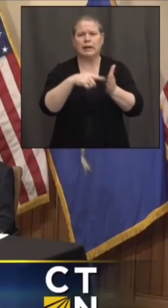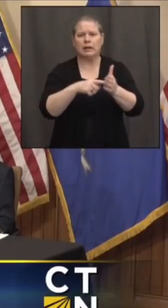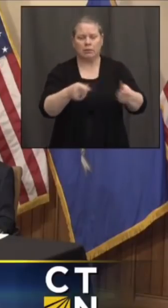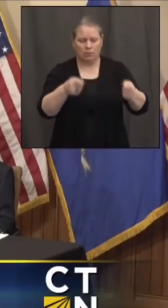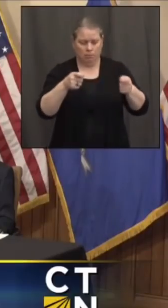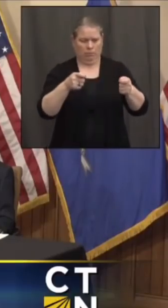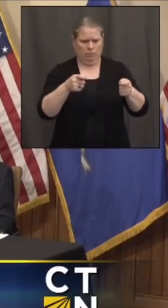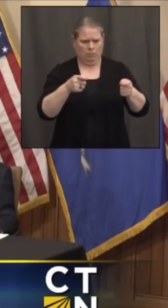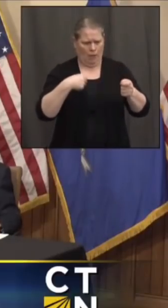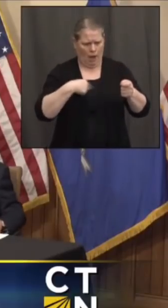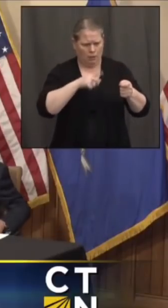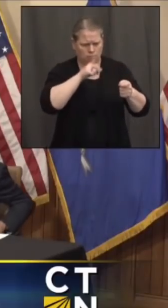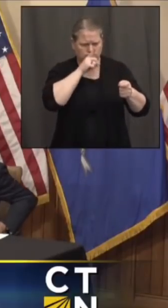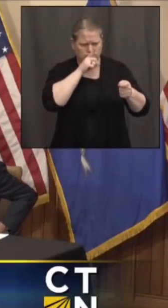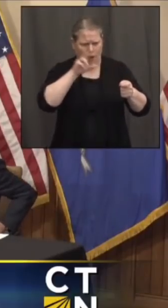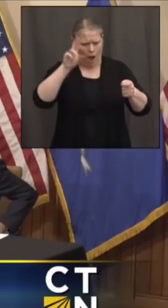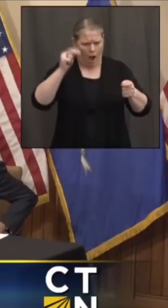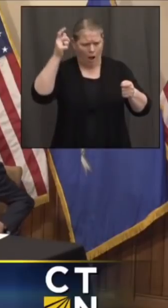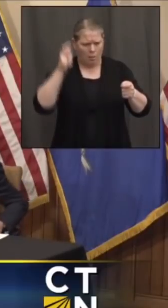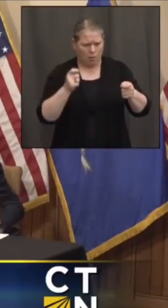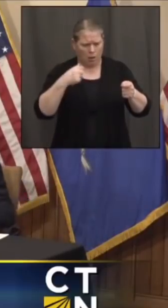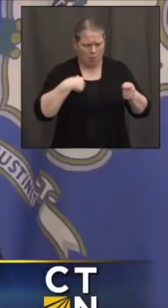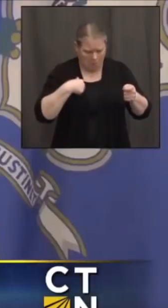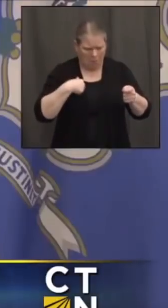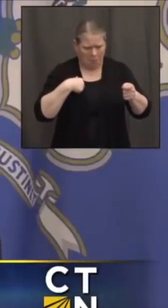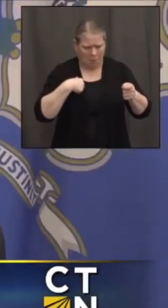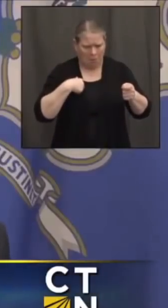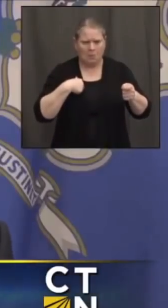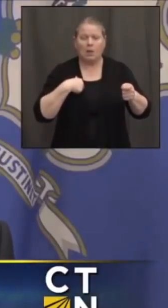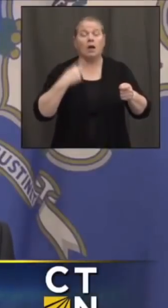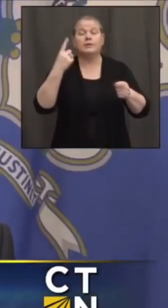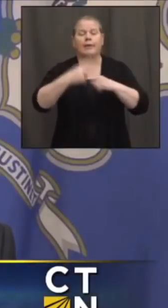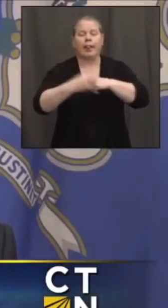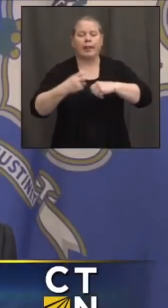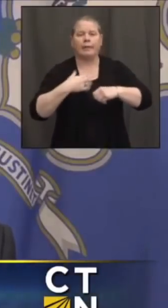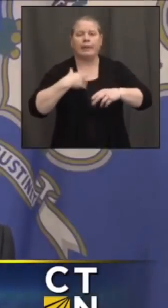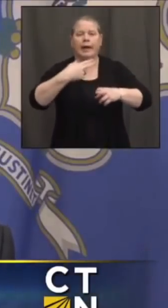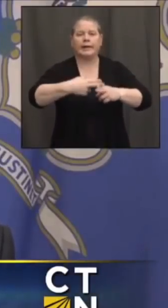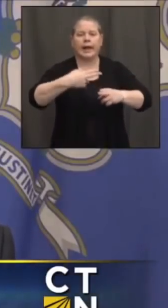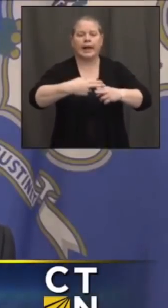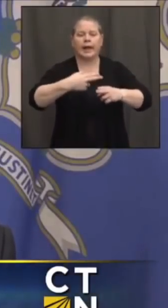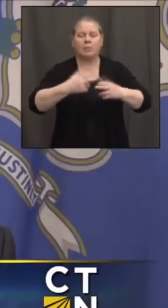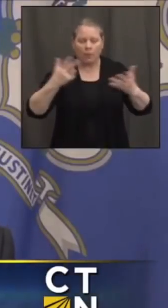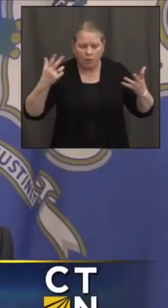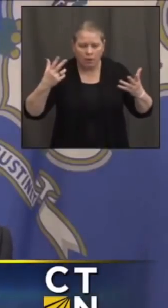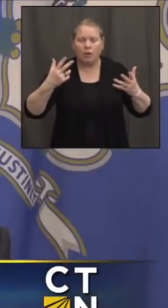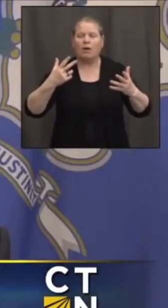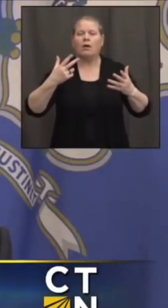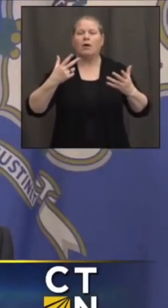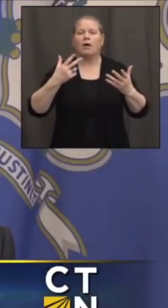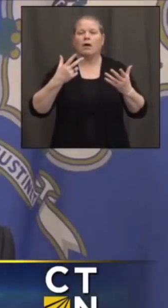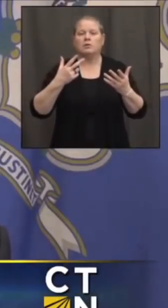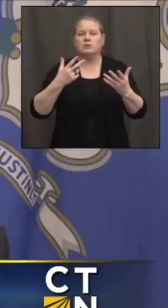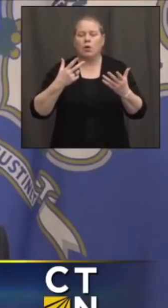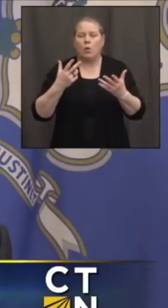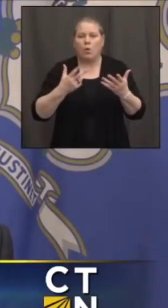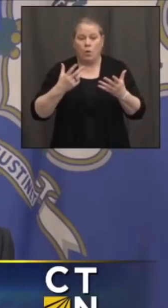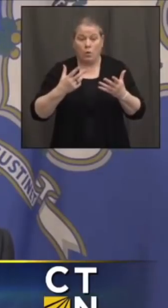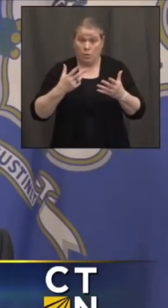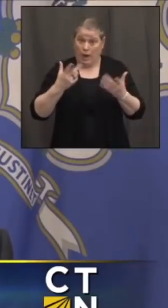Connecticut? I got to ask Kurt about that. I do know about all the fraud going on around the rest of the country. A big hit